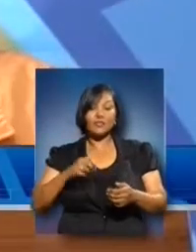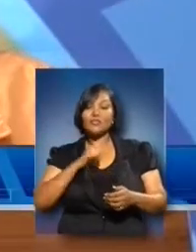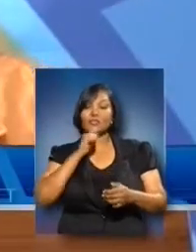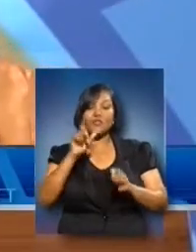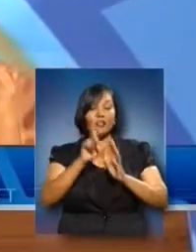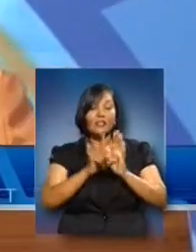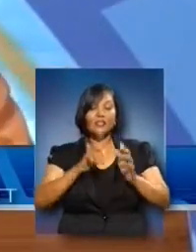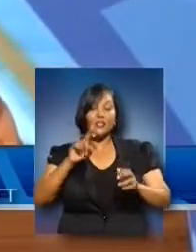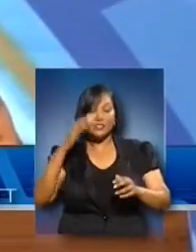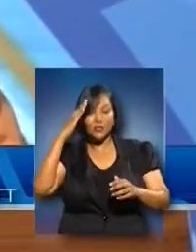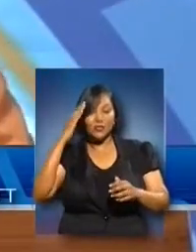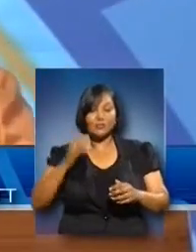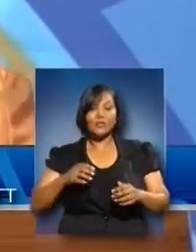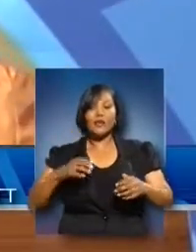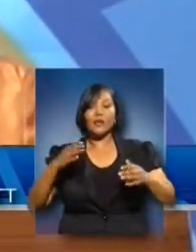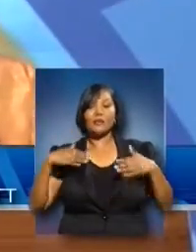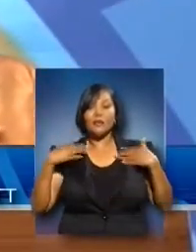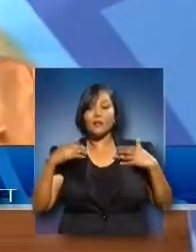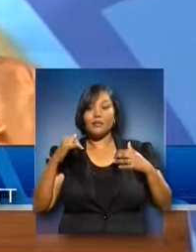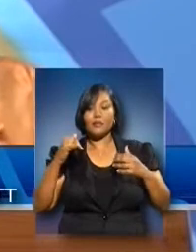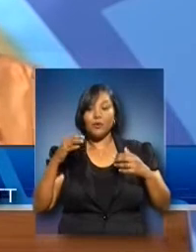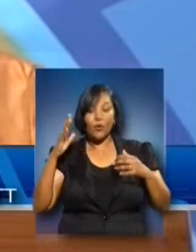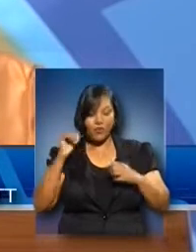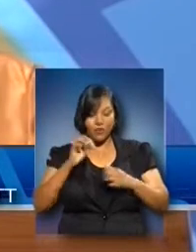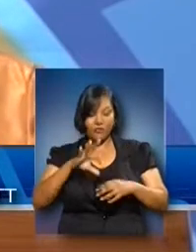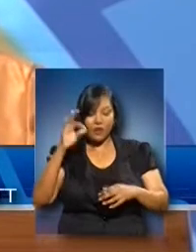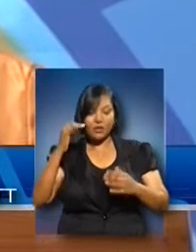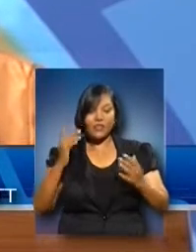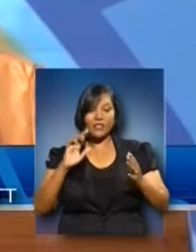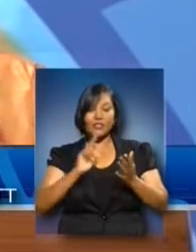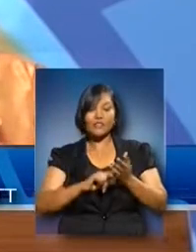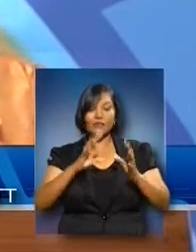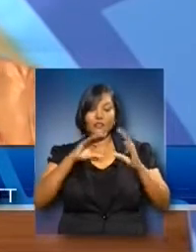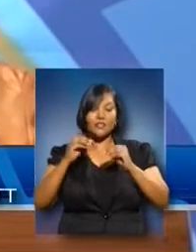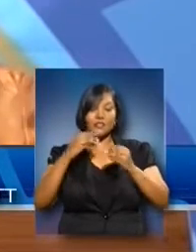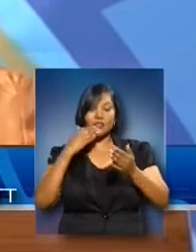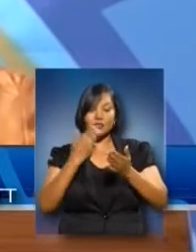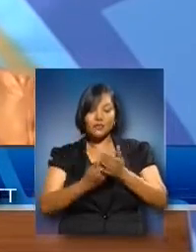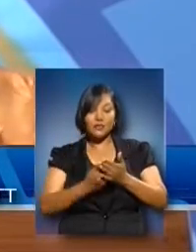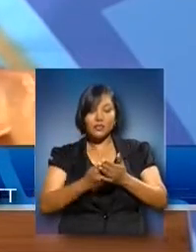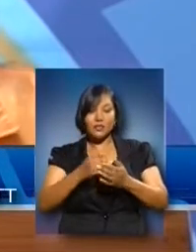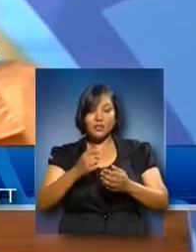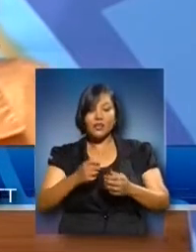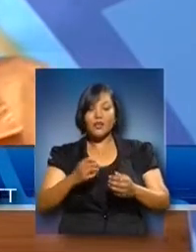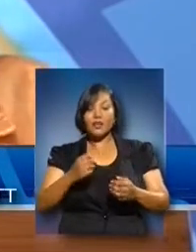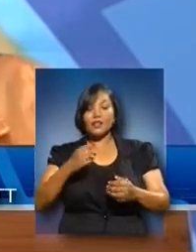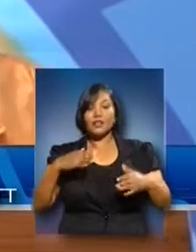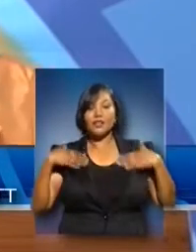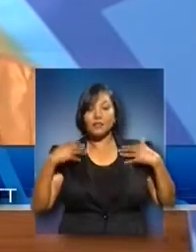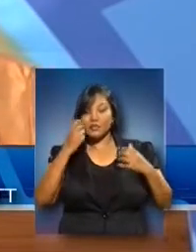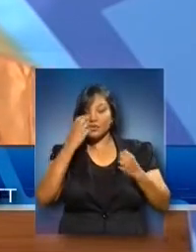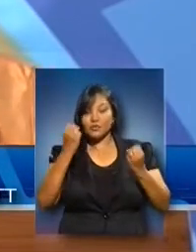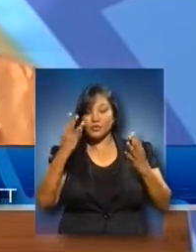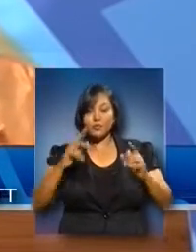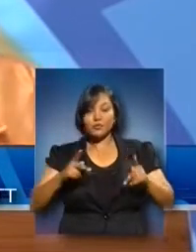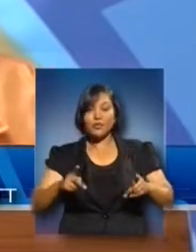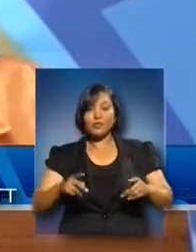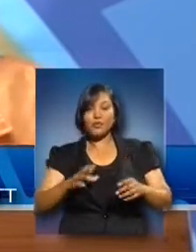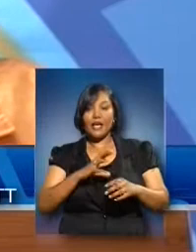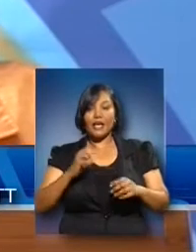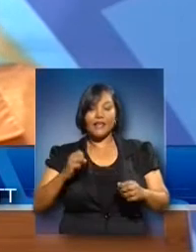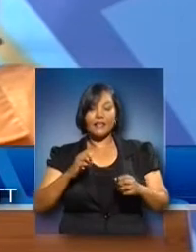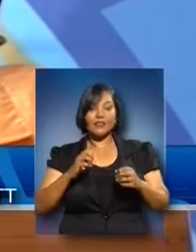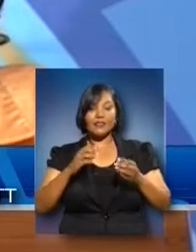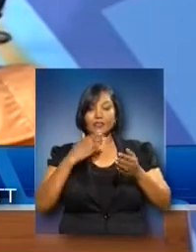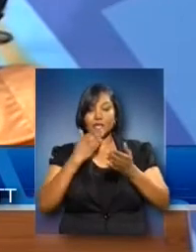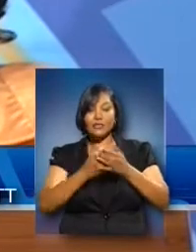found today's ICT Open Forum both interesting and beneficial. The overwhelming nature of your attendance today and the